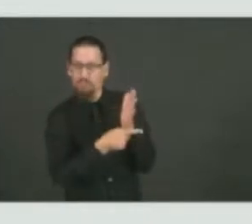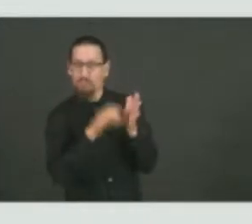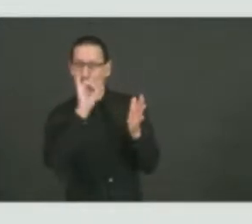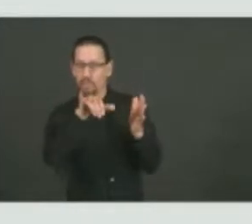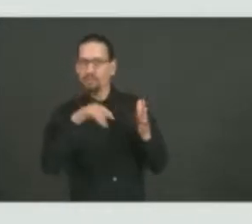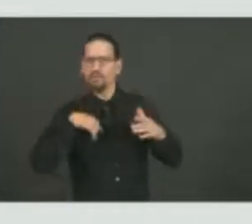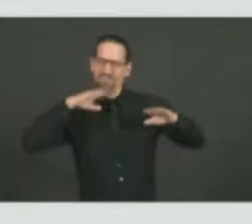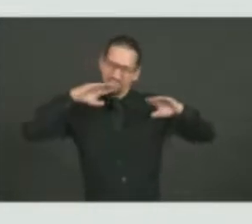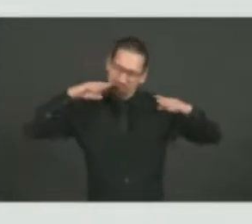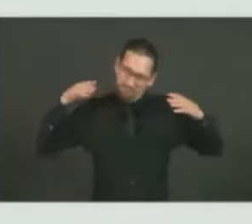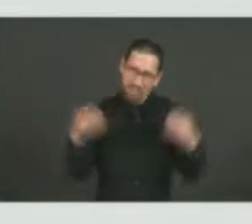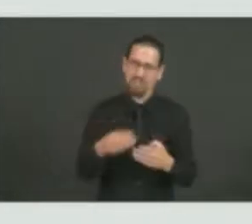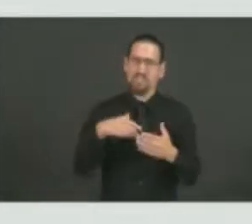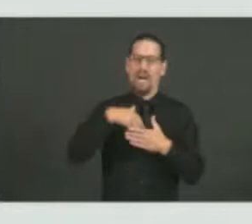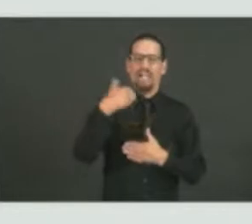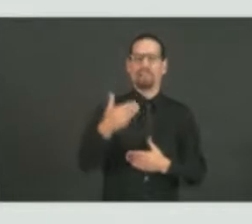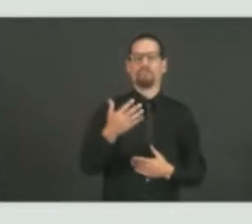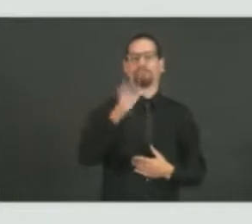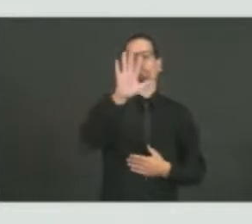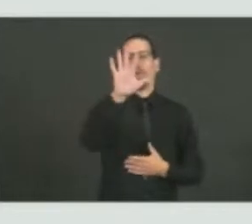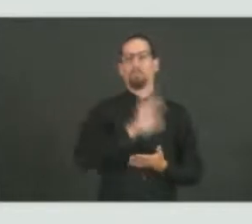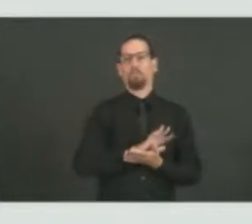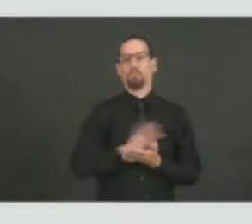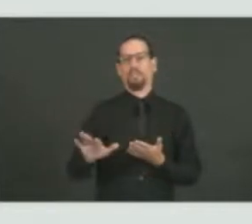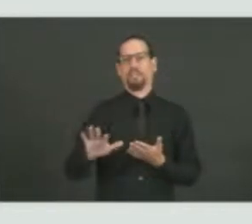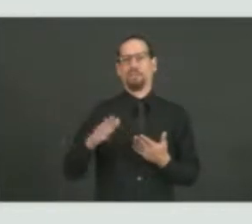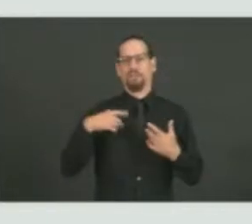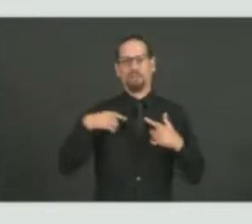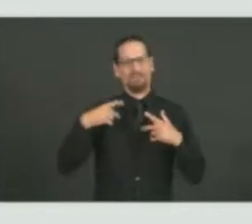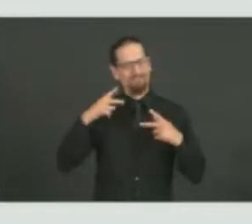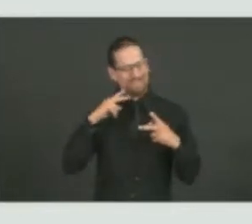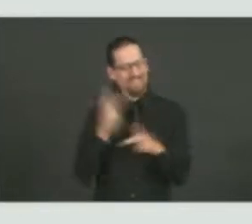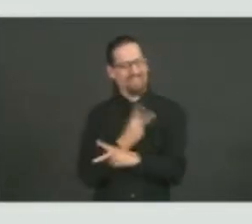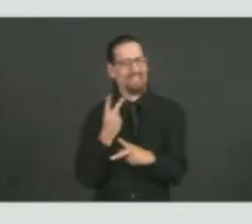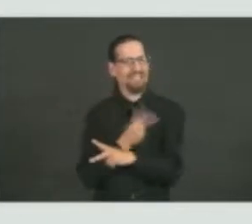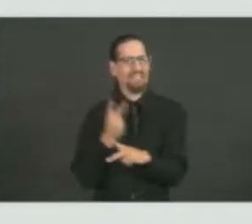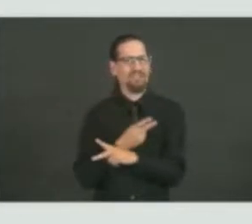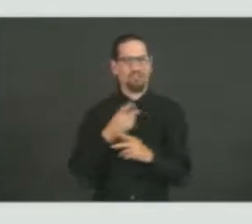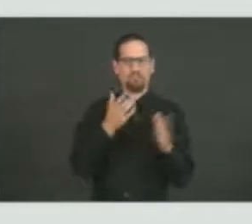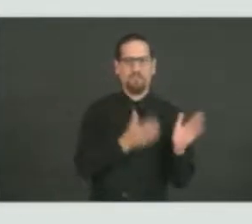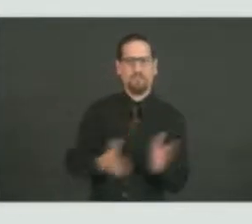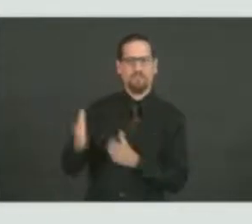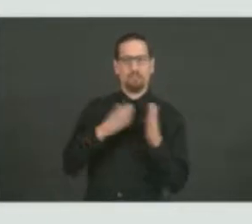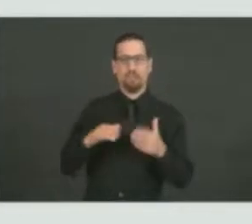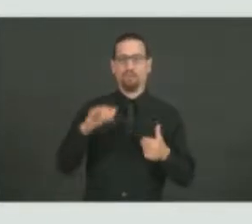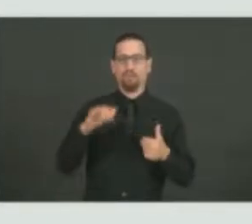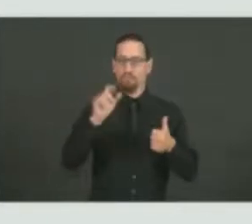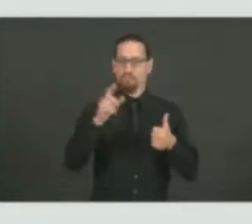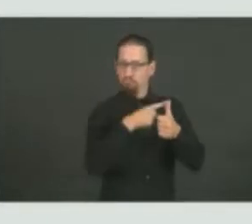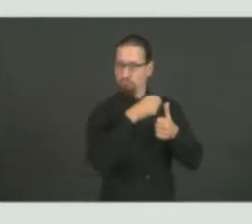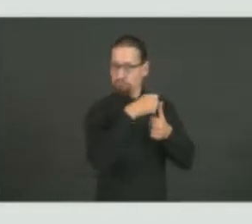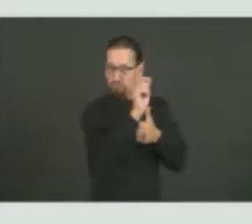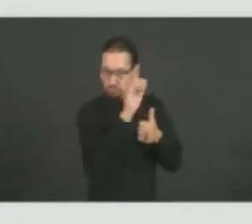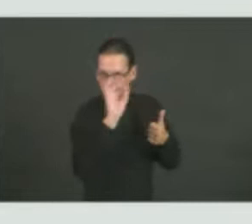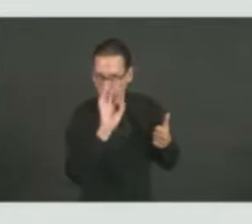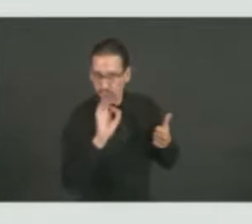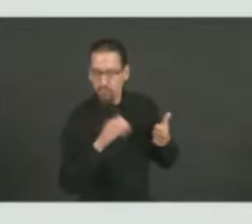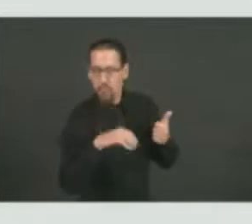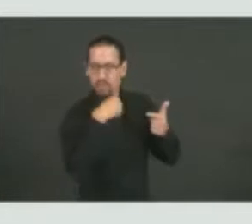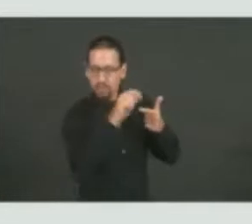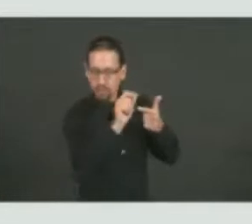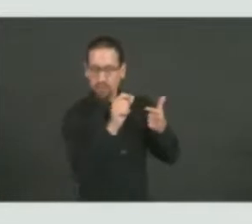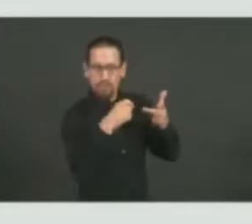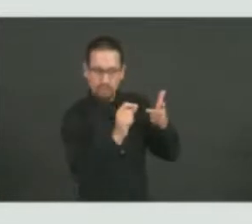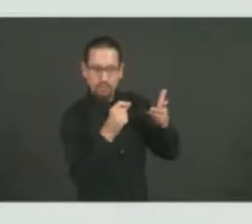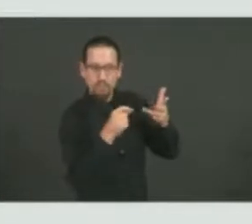next 5 weeks to make sure that we can check the boxes in order to say,